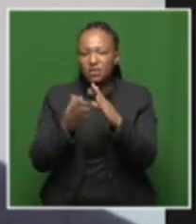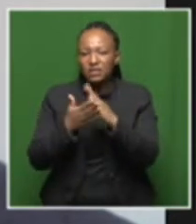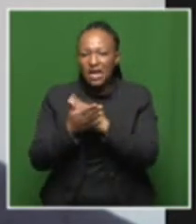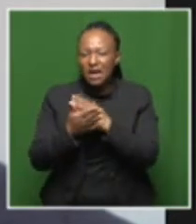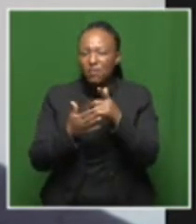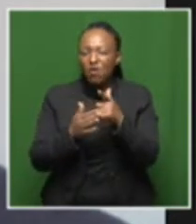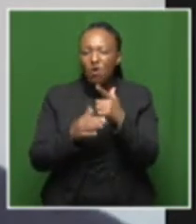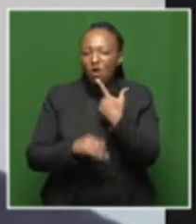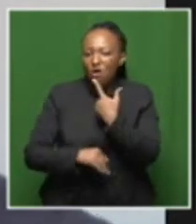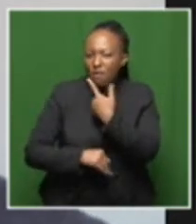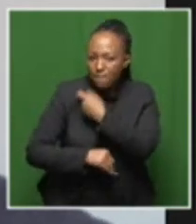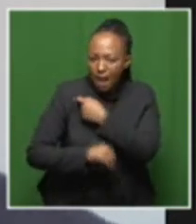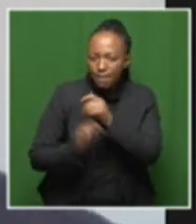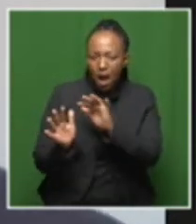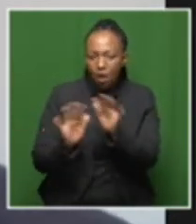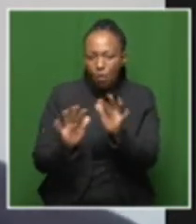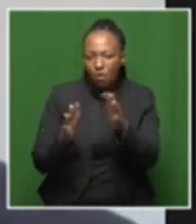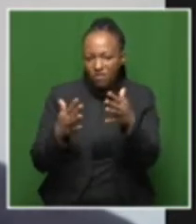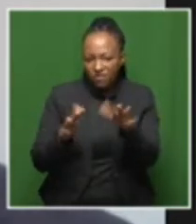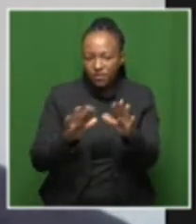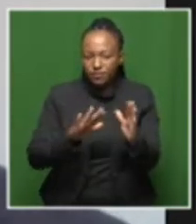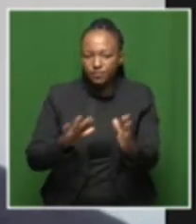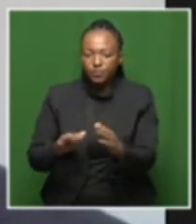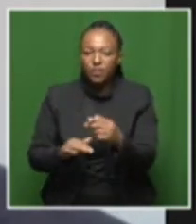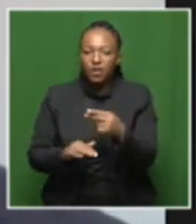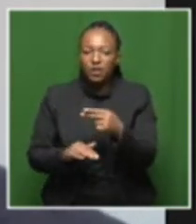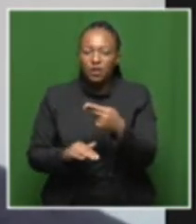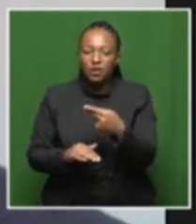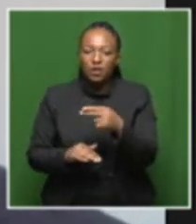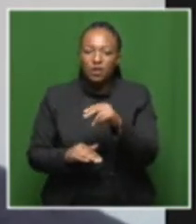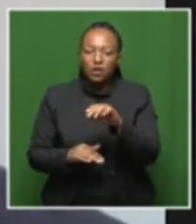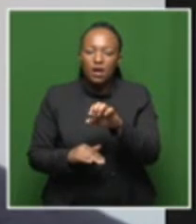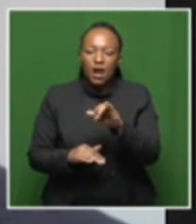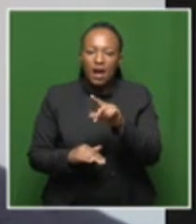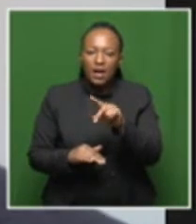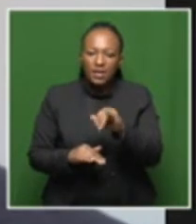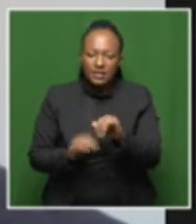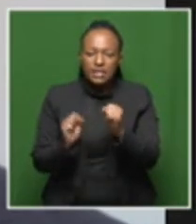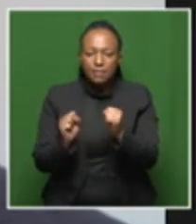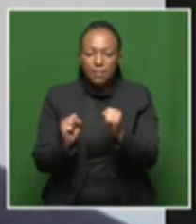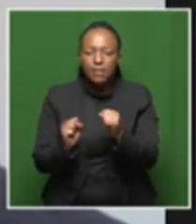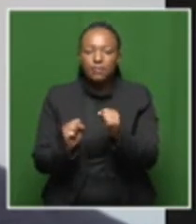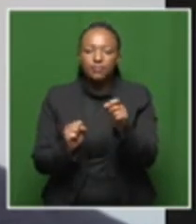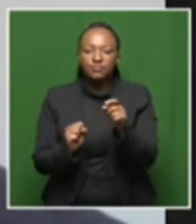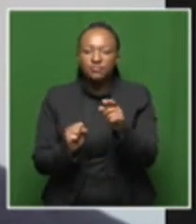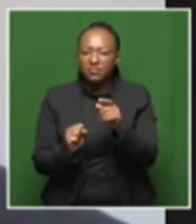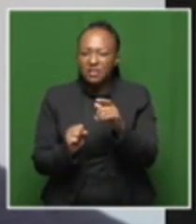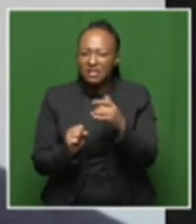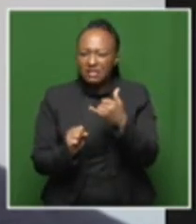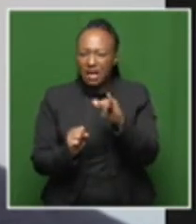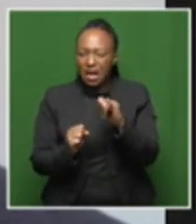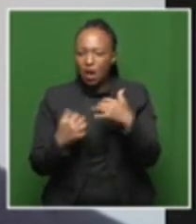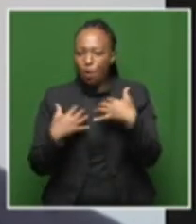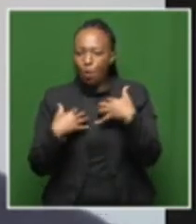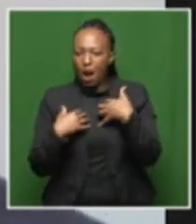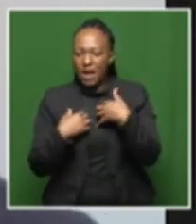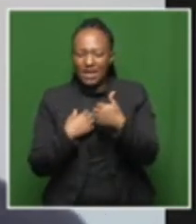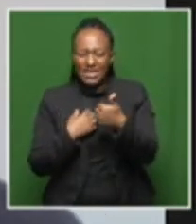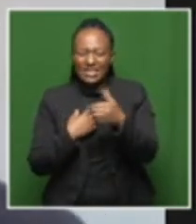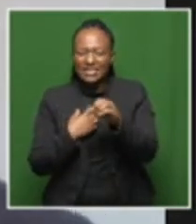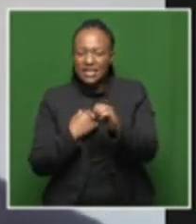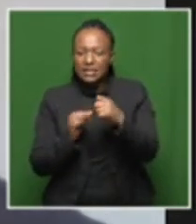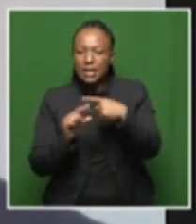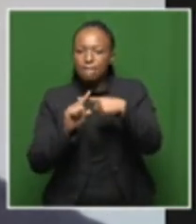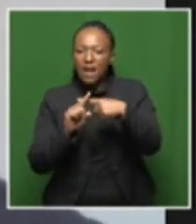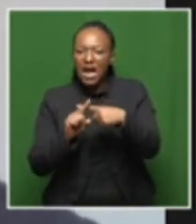around vaccination. And the other question from Heidi still, are you still worried about the low turnout for 60 plus? And if so,